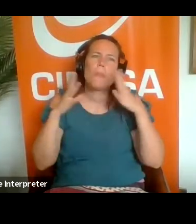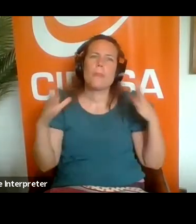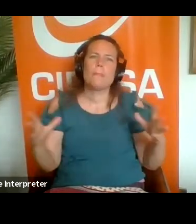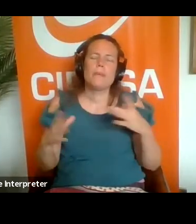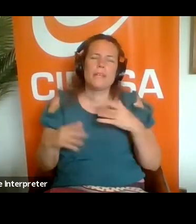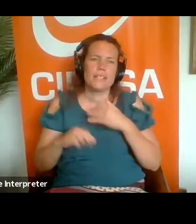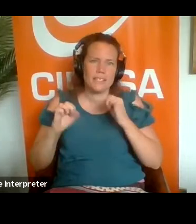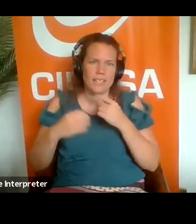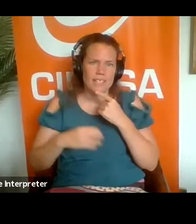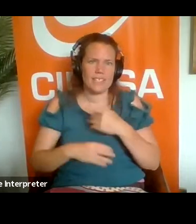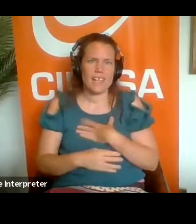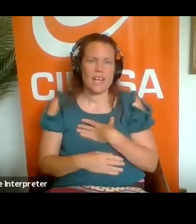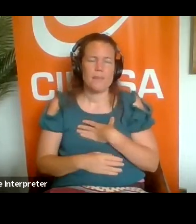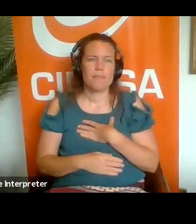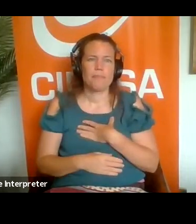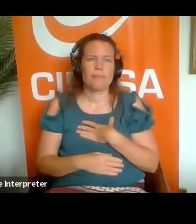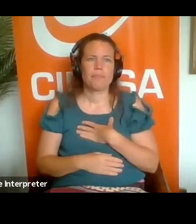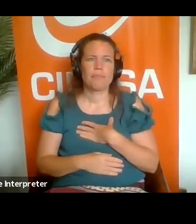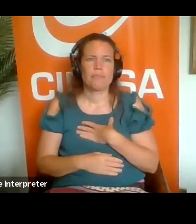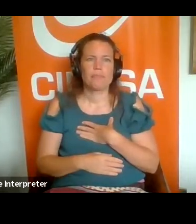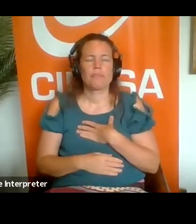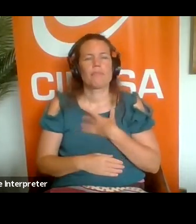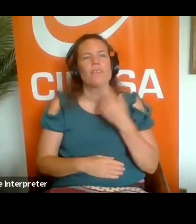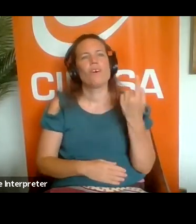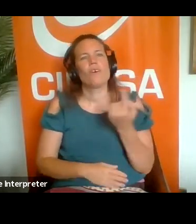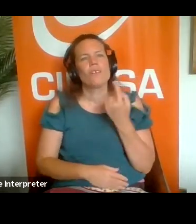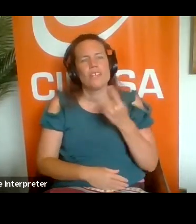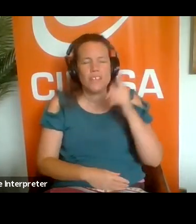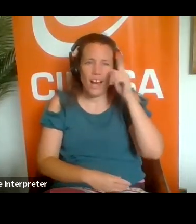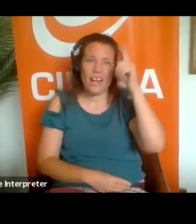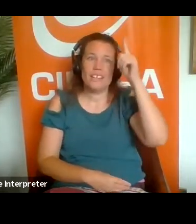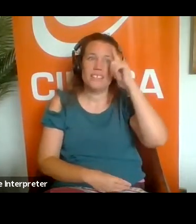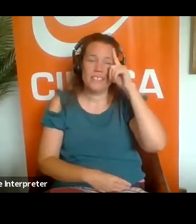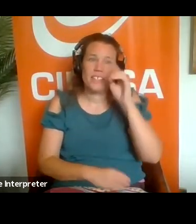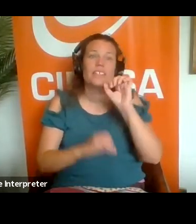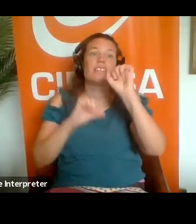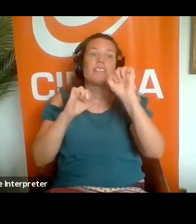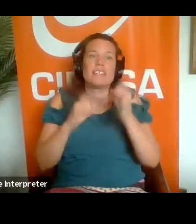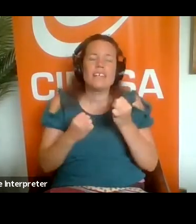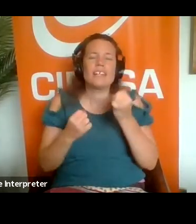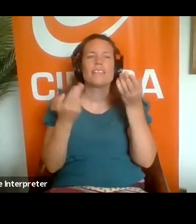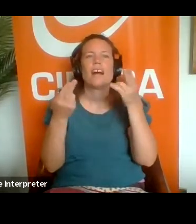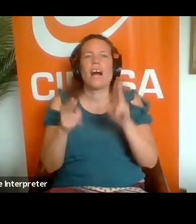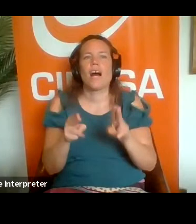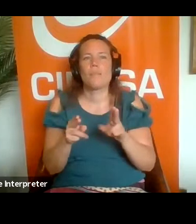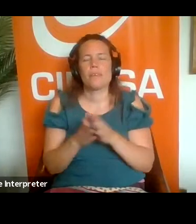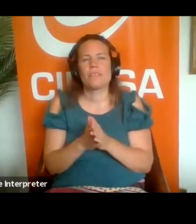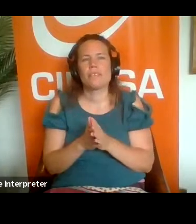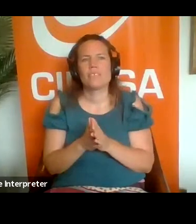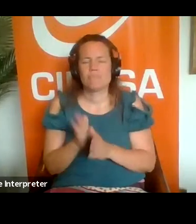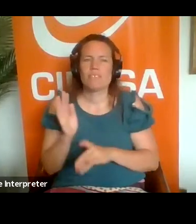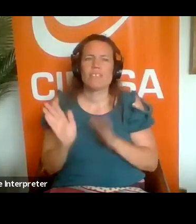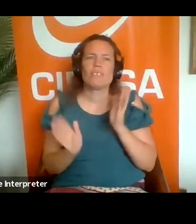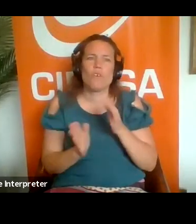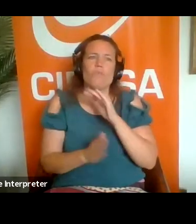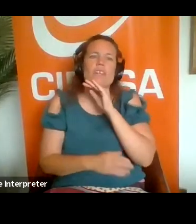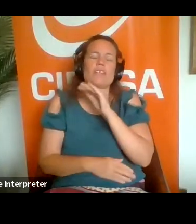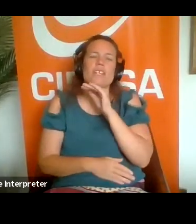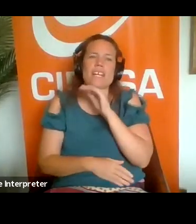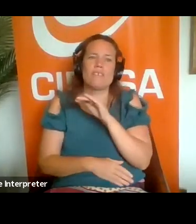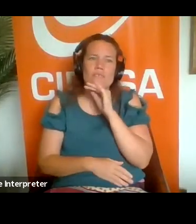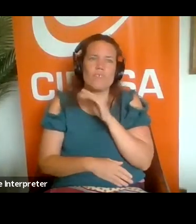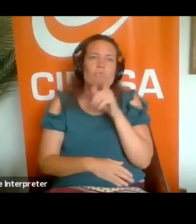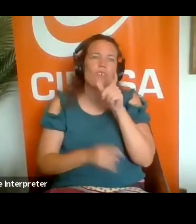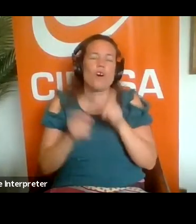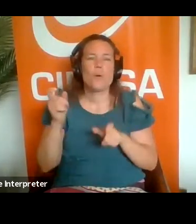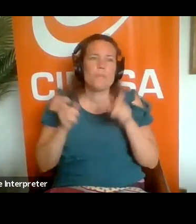that just the idea that there is a possibility of surveillance is enough for people to